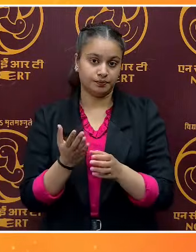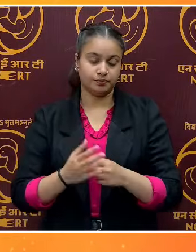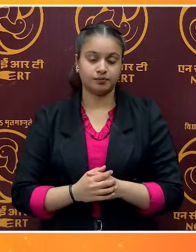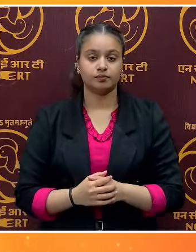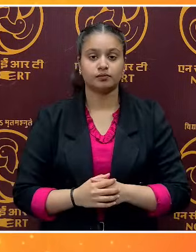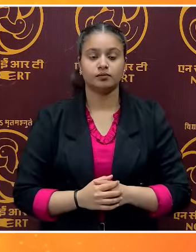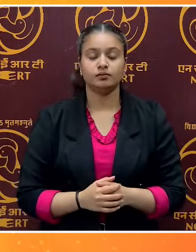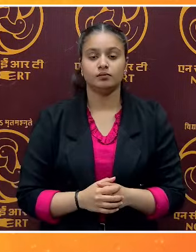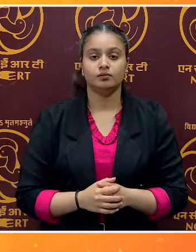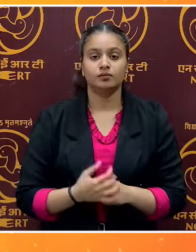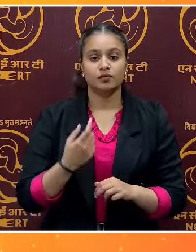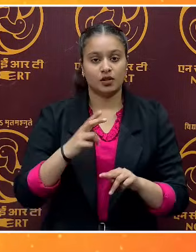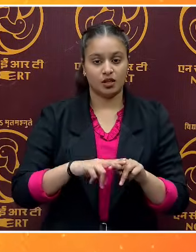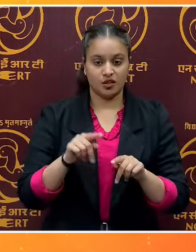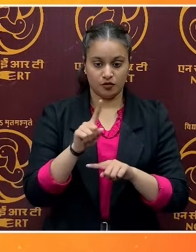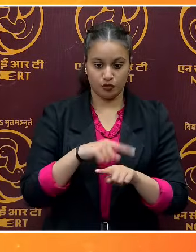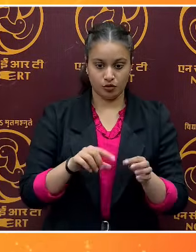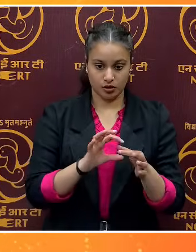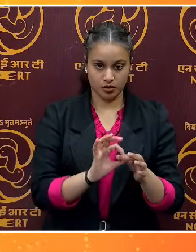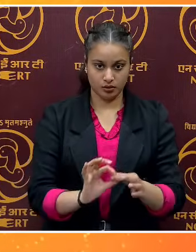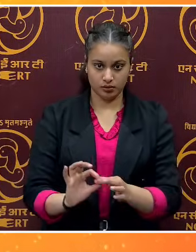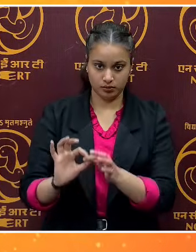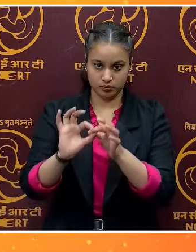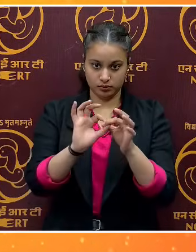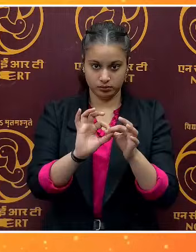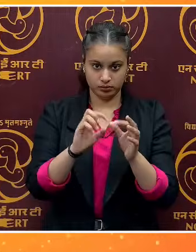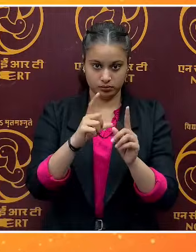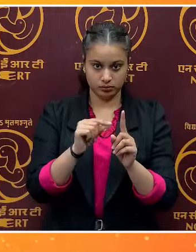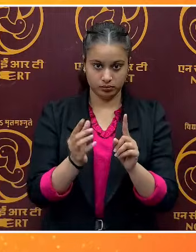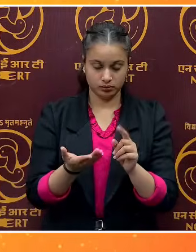Now, if I join,